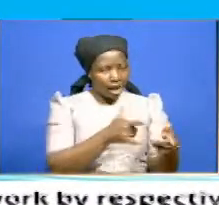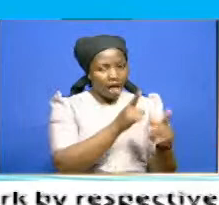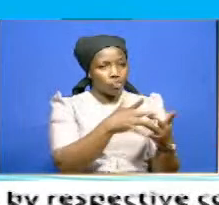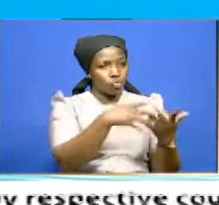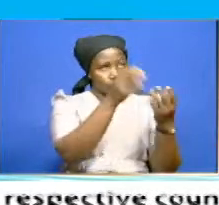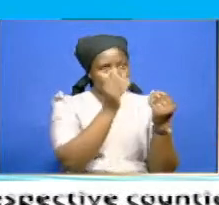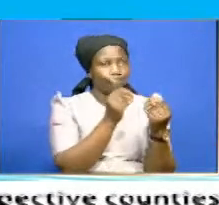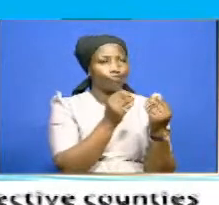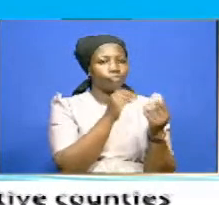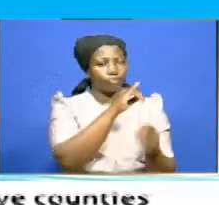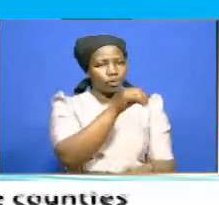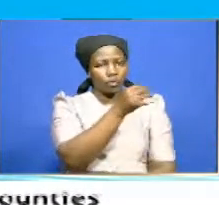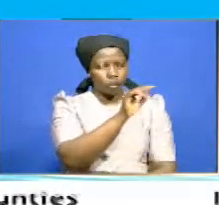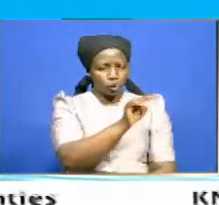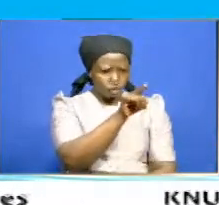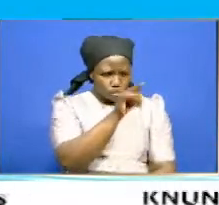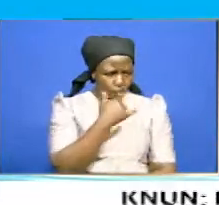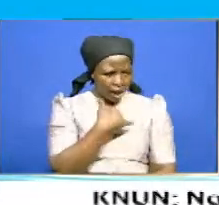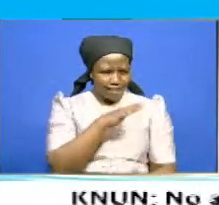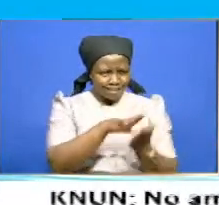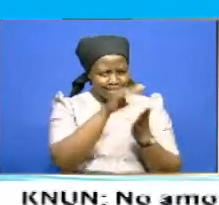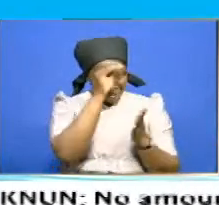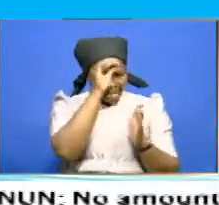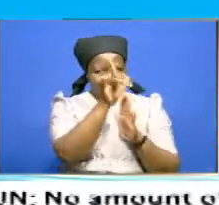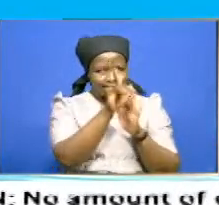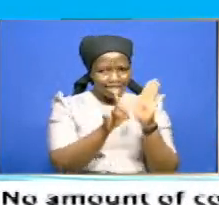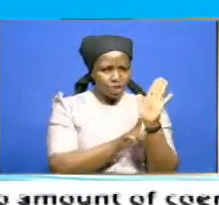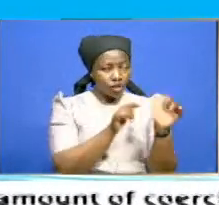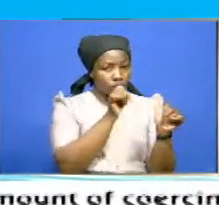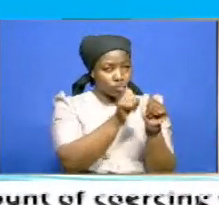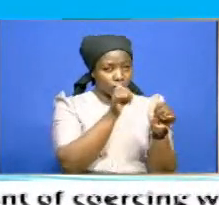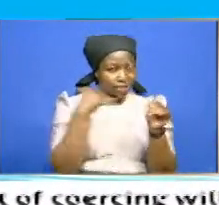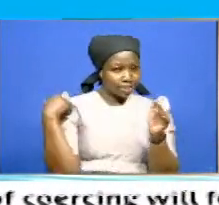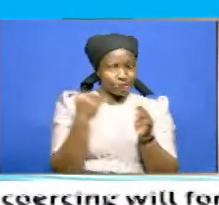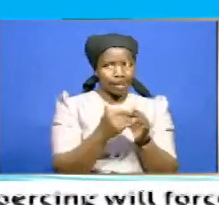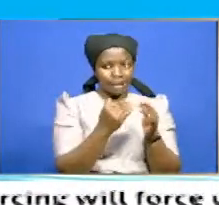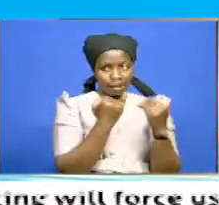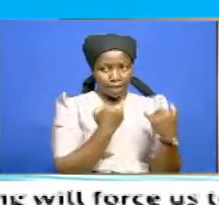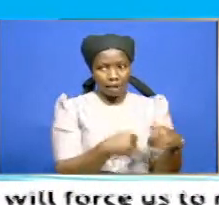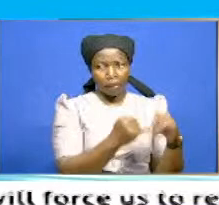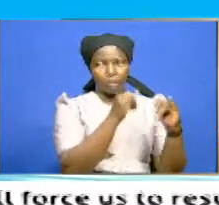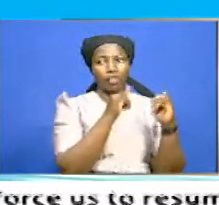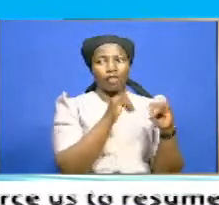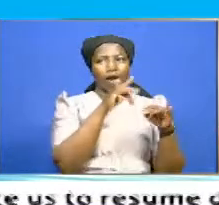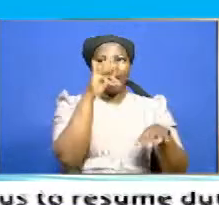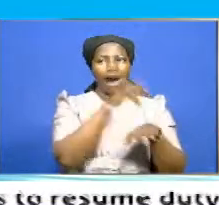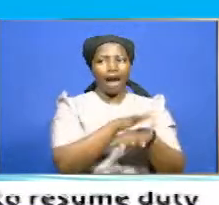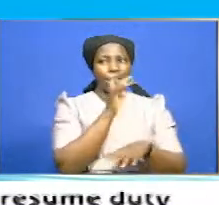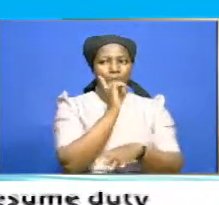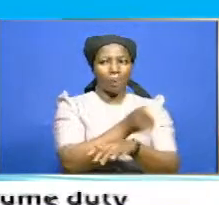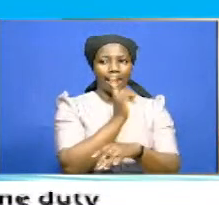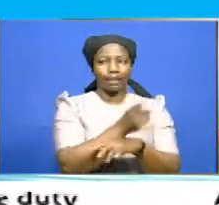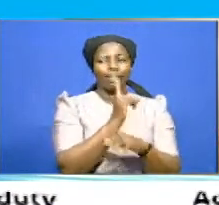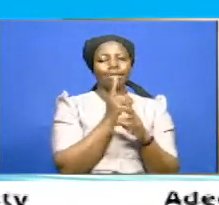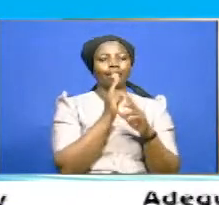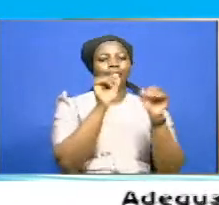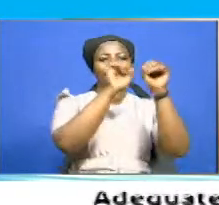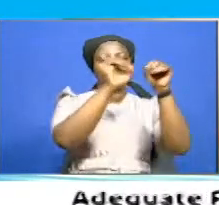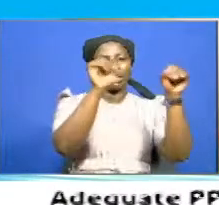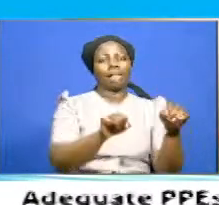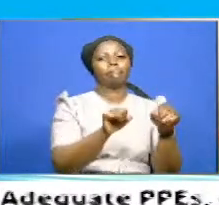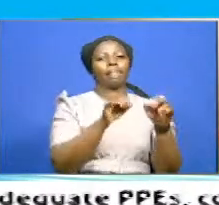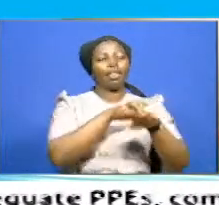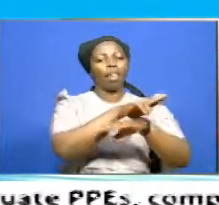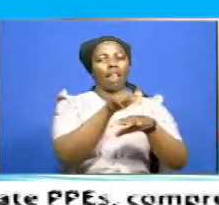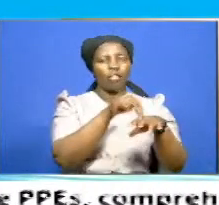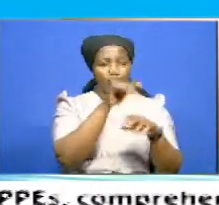John, what lessons have you learned, you know, since the implementation of the early warning system that the